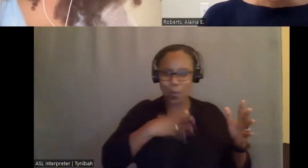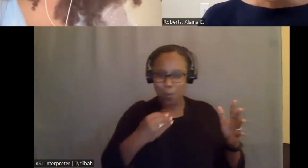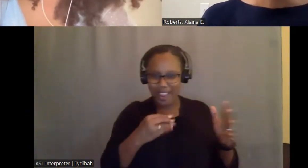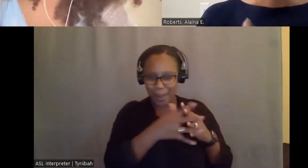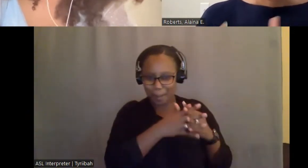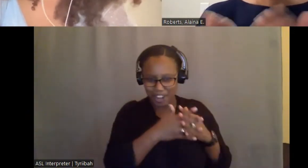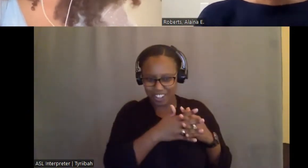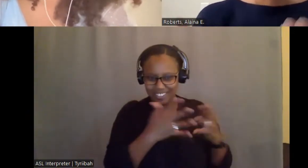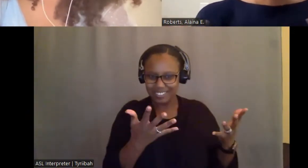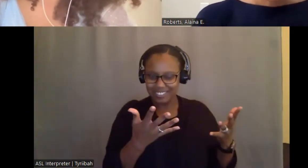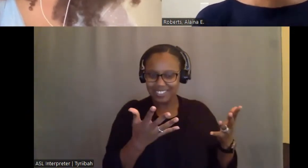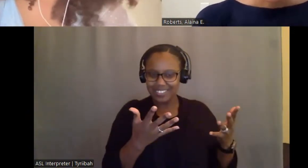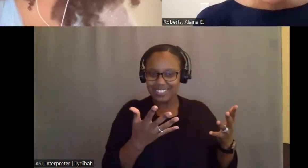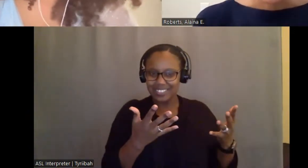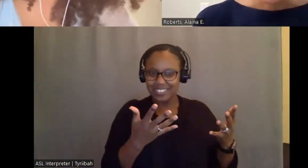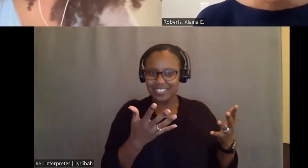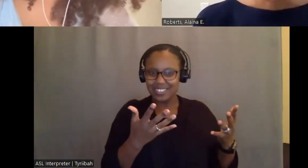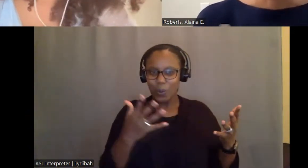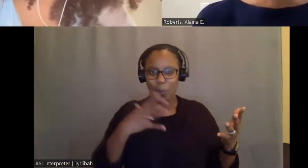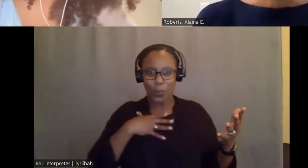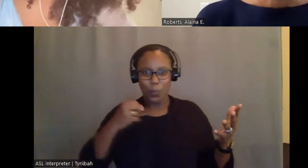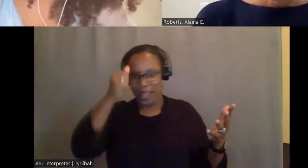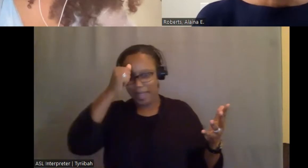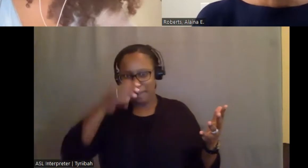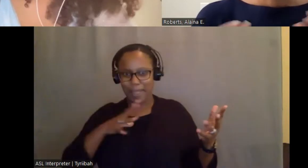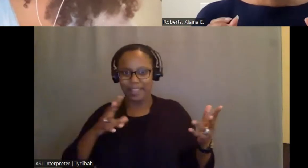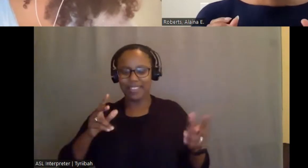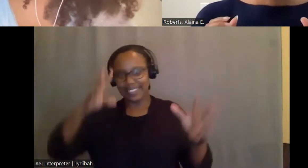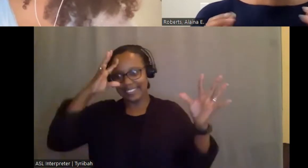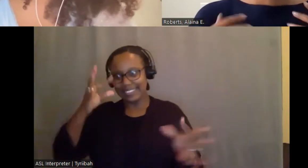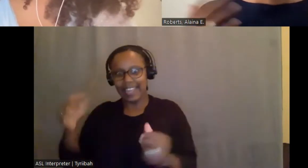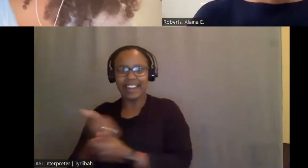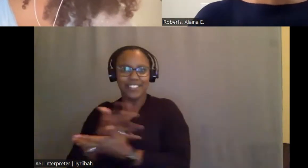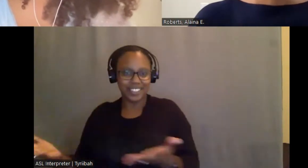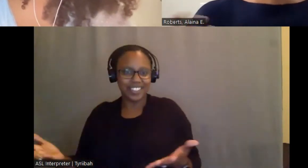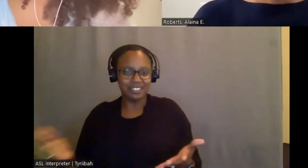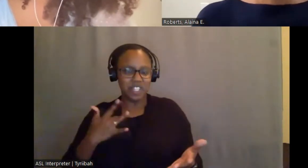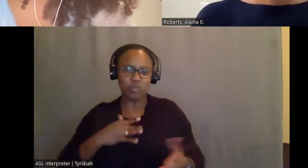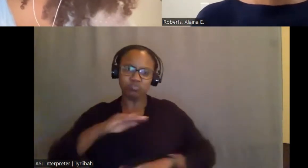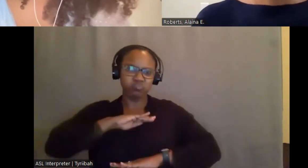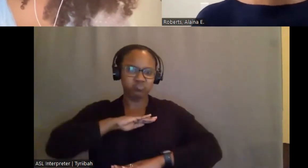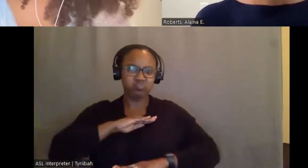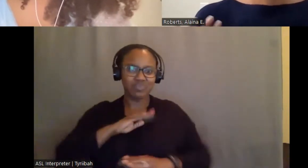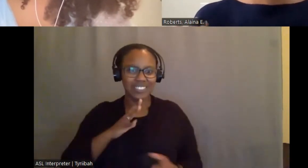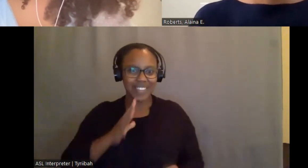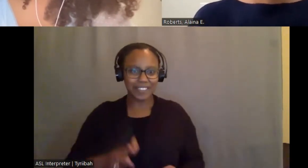makes it okay to these white men making these decisions. And so they're doing this,